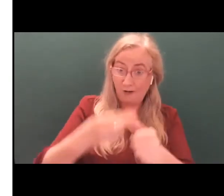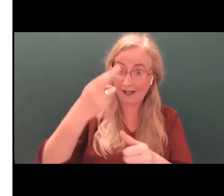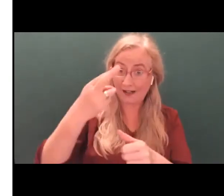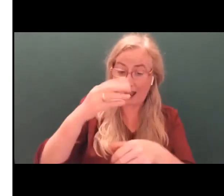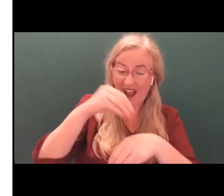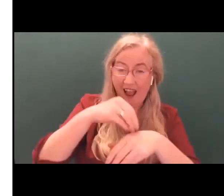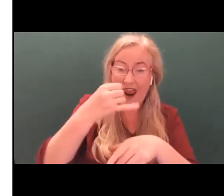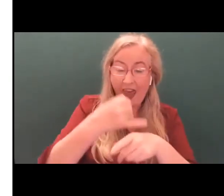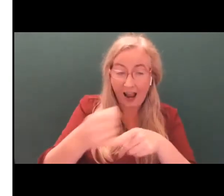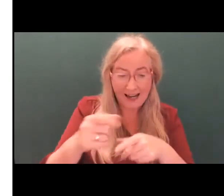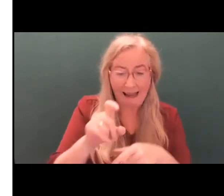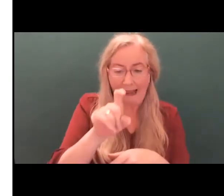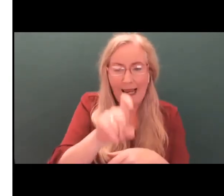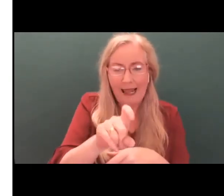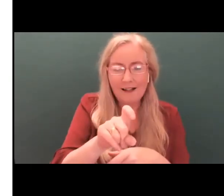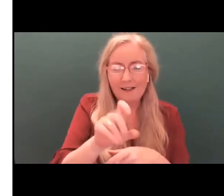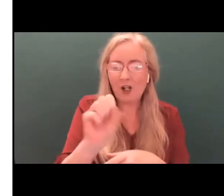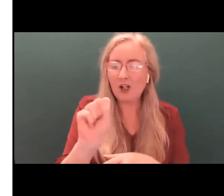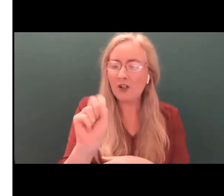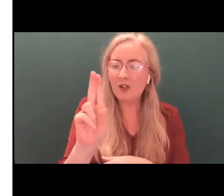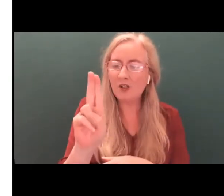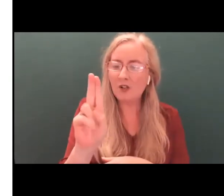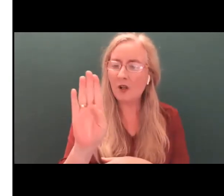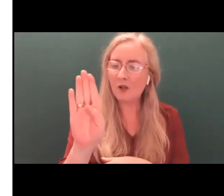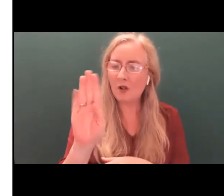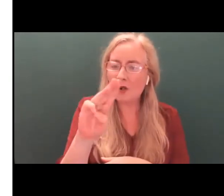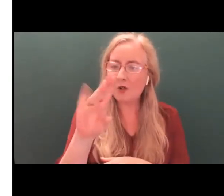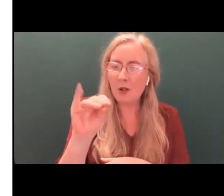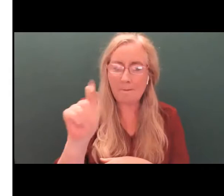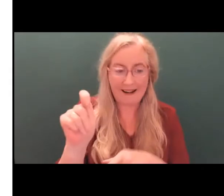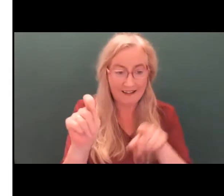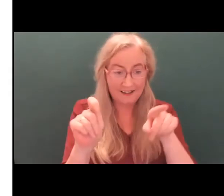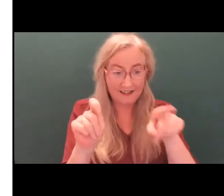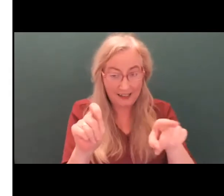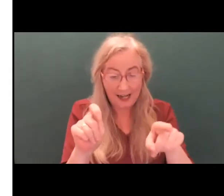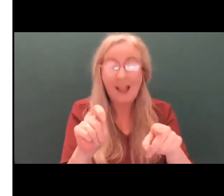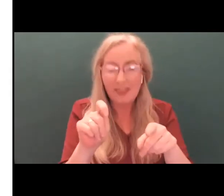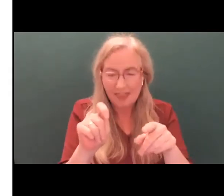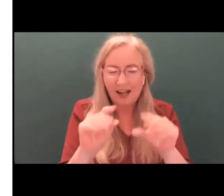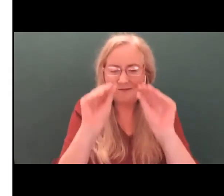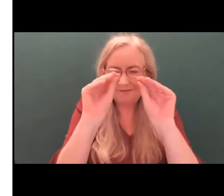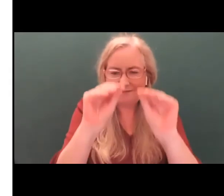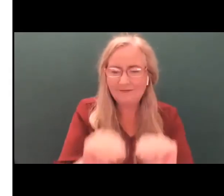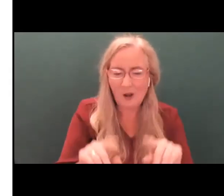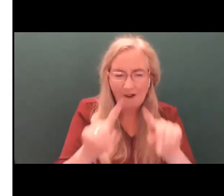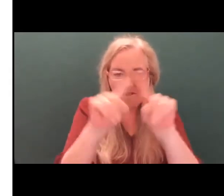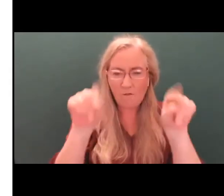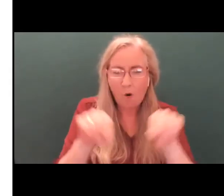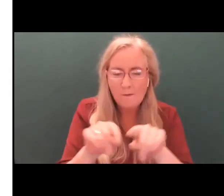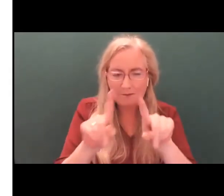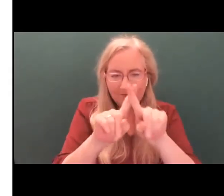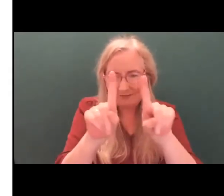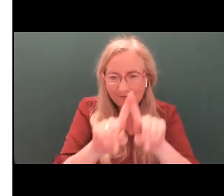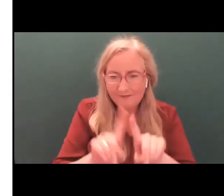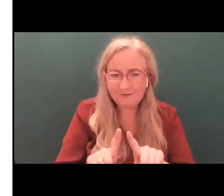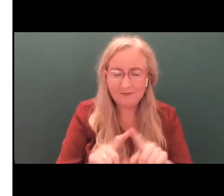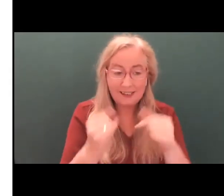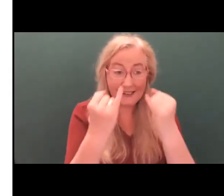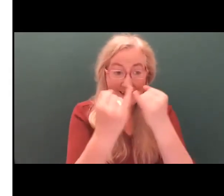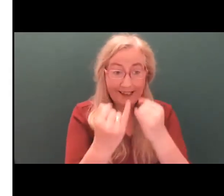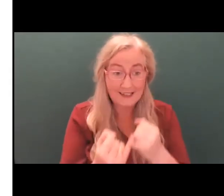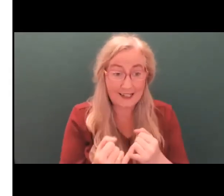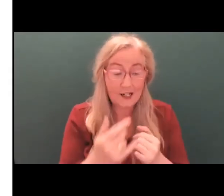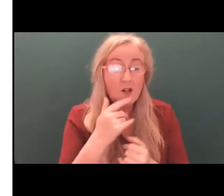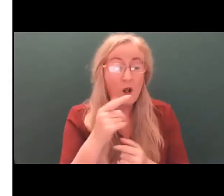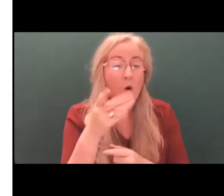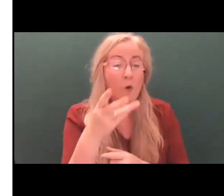click Submit Your Project and complete the form with all the relevant details. So it'll